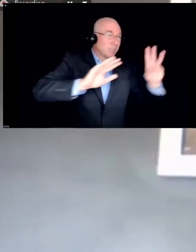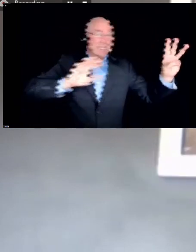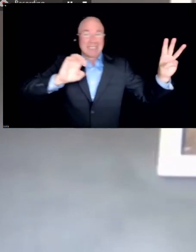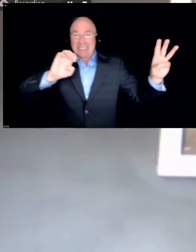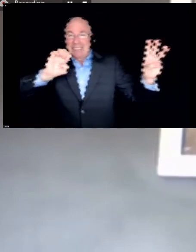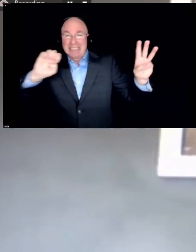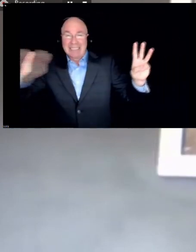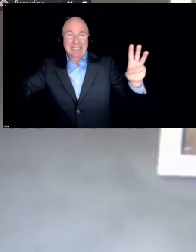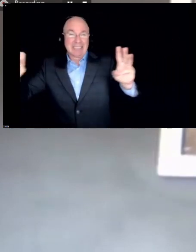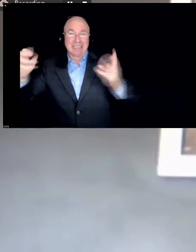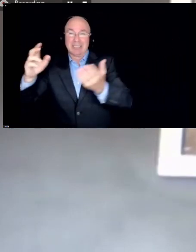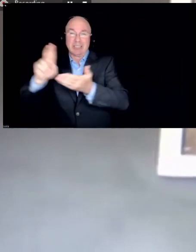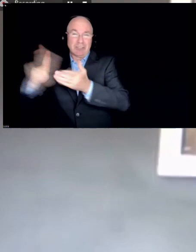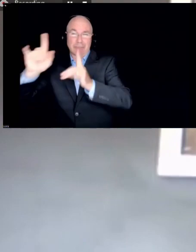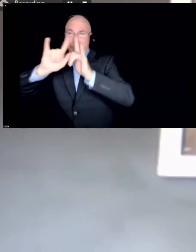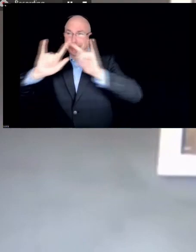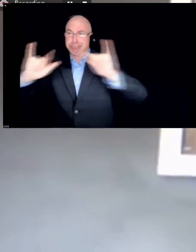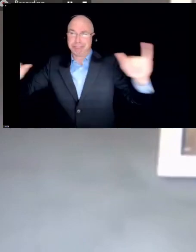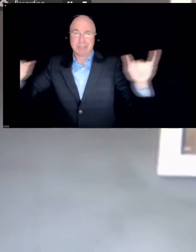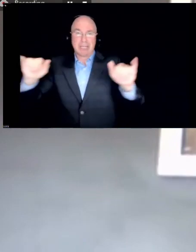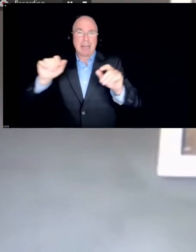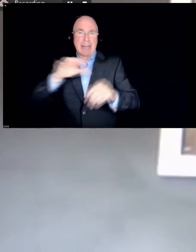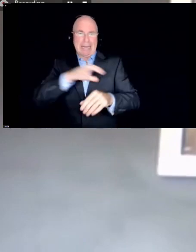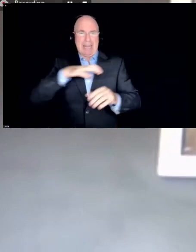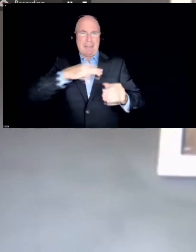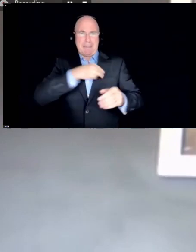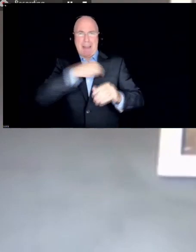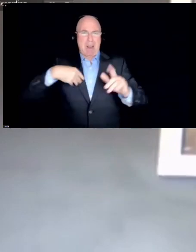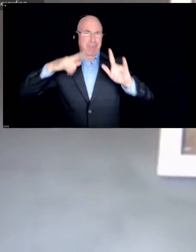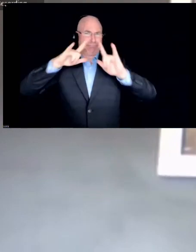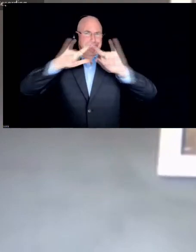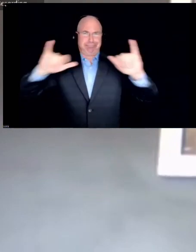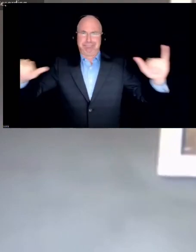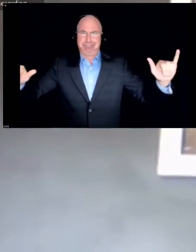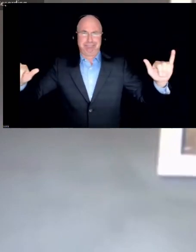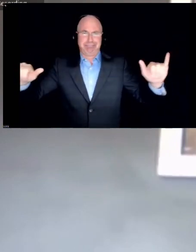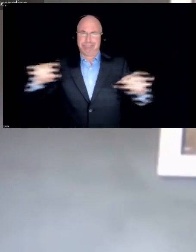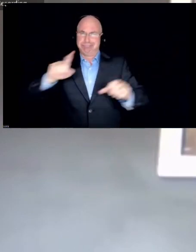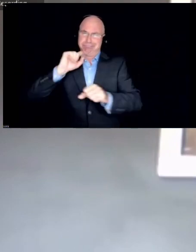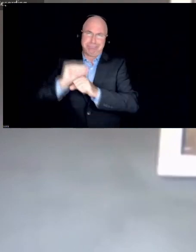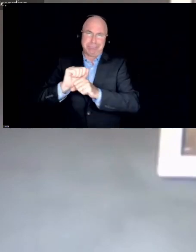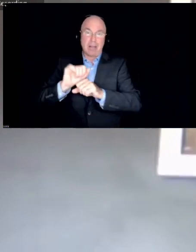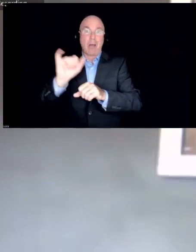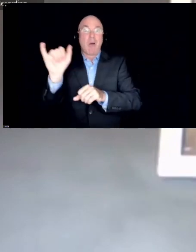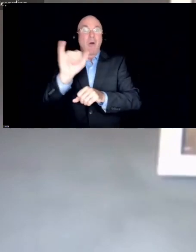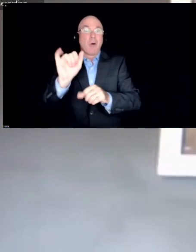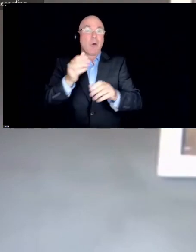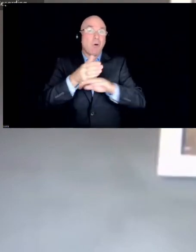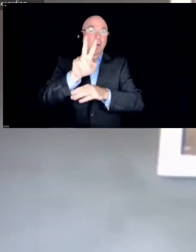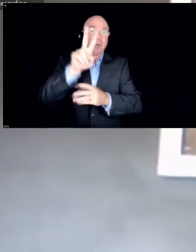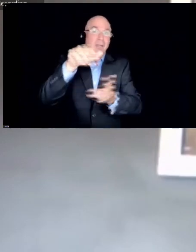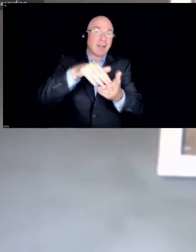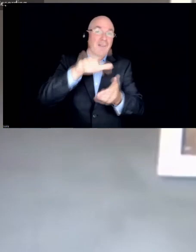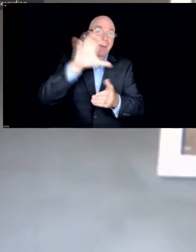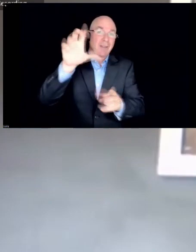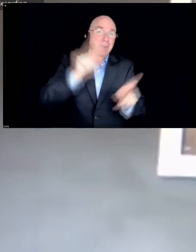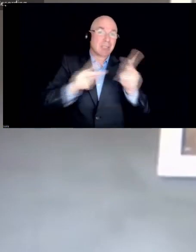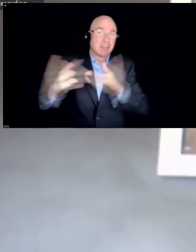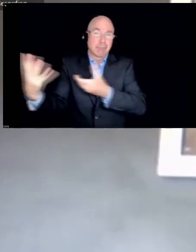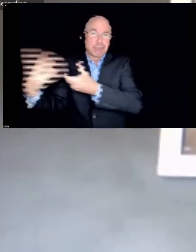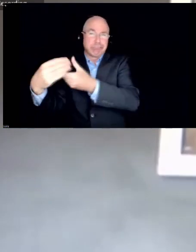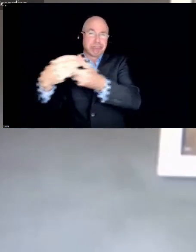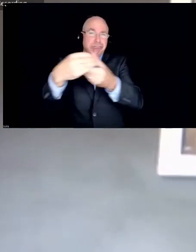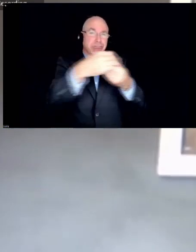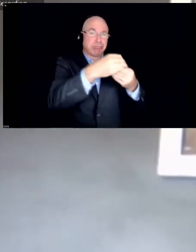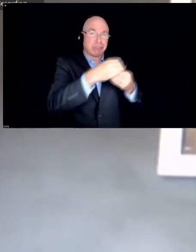coast with so many dedicated committee members and over 2,500 participants to generate